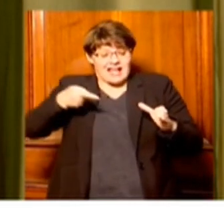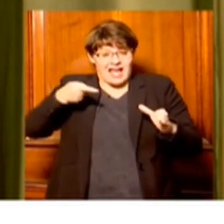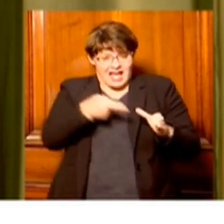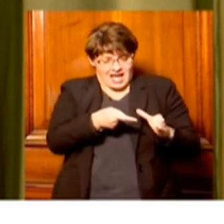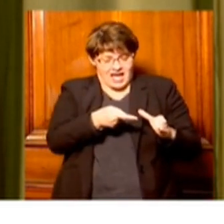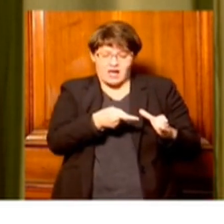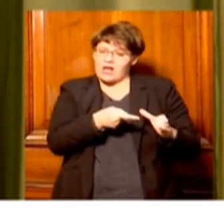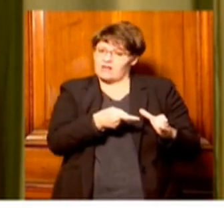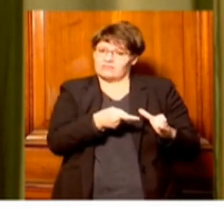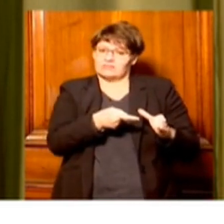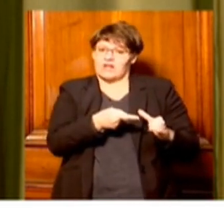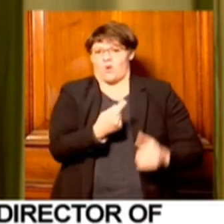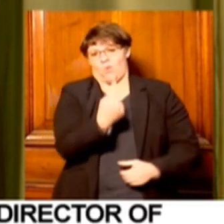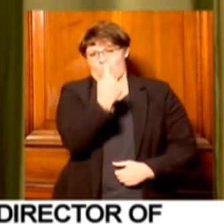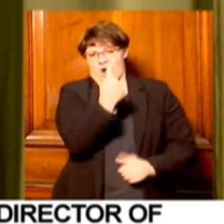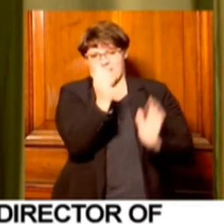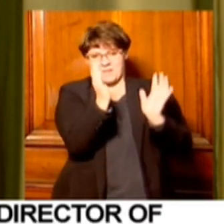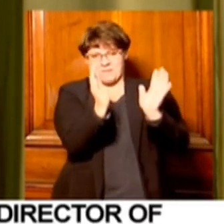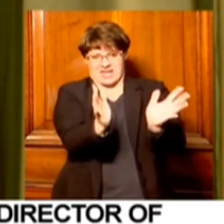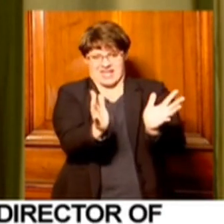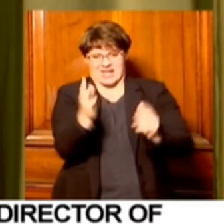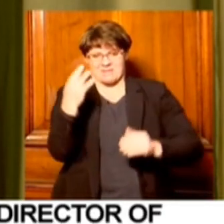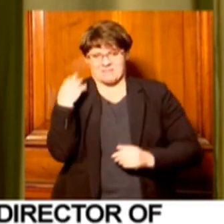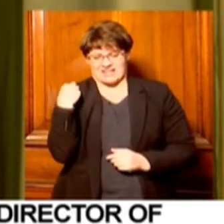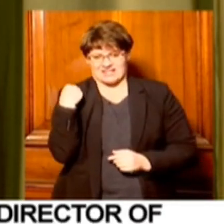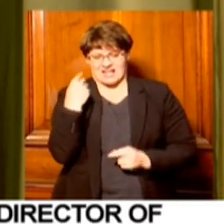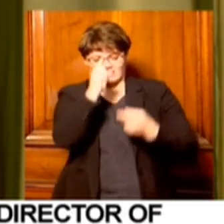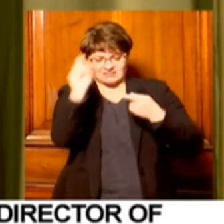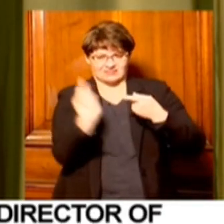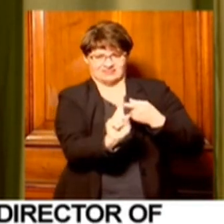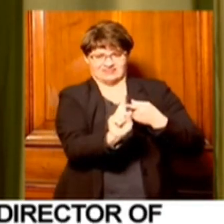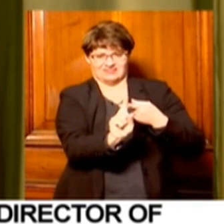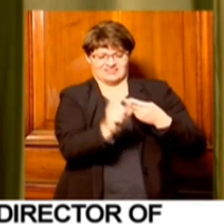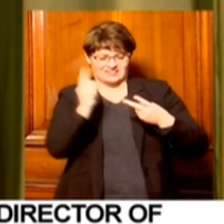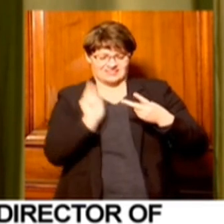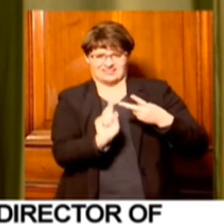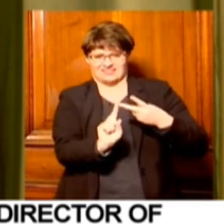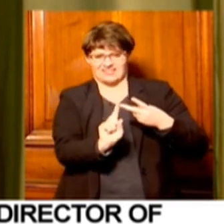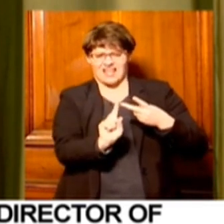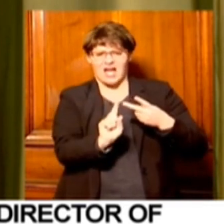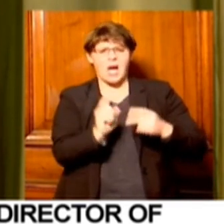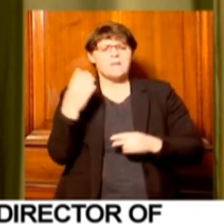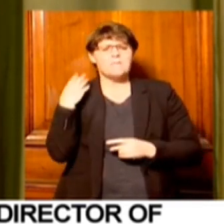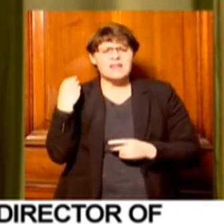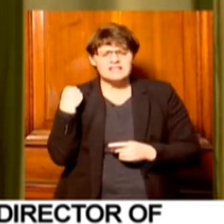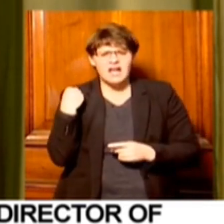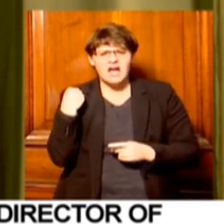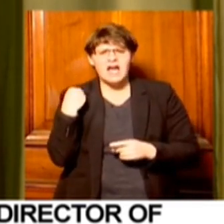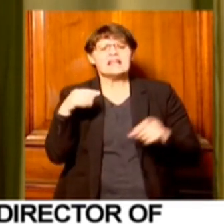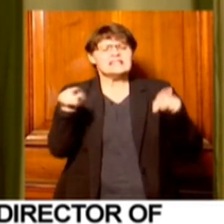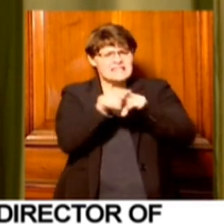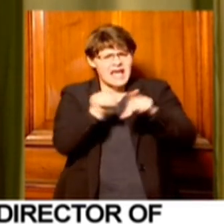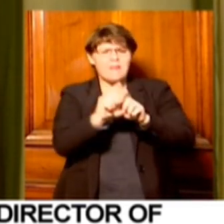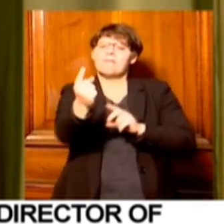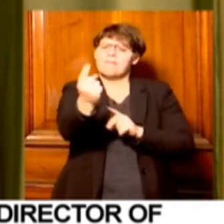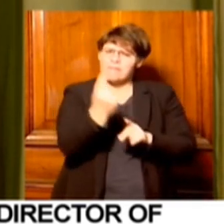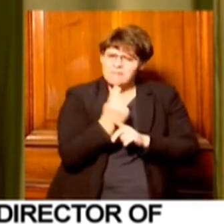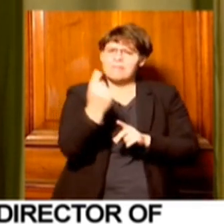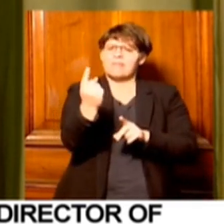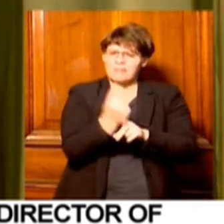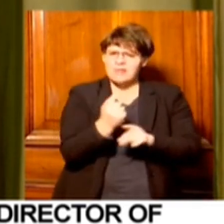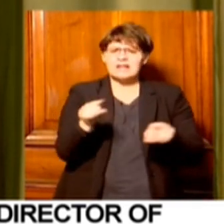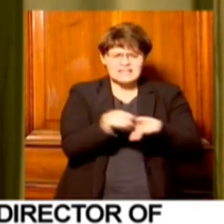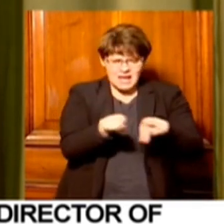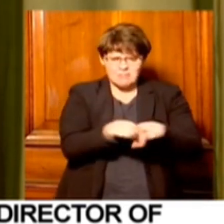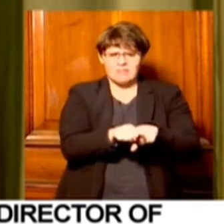we will have one minister at a time, and we will bring the other ministers in the same way as we are bringing the